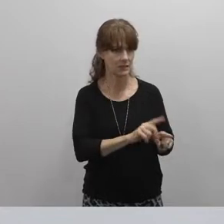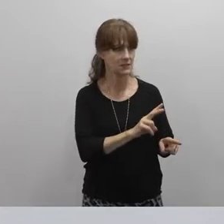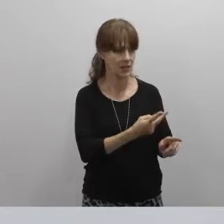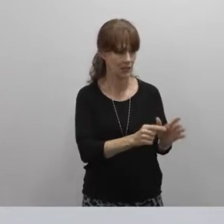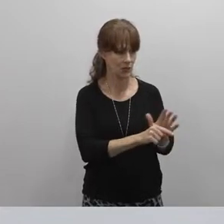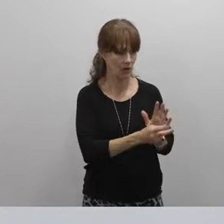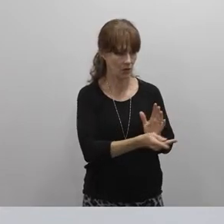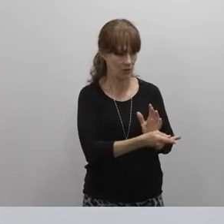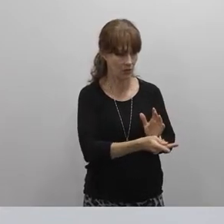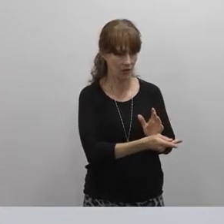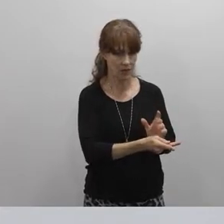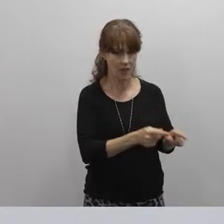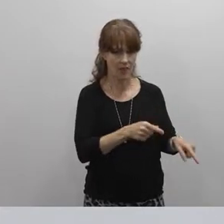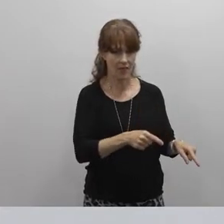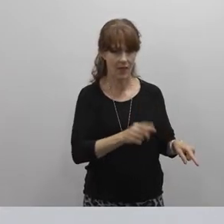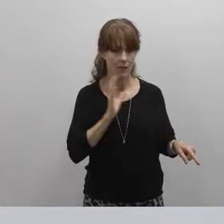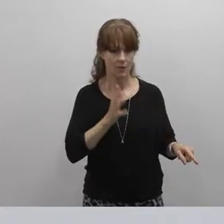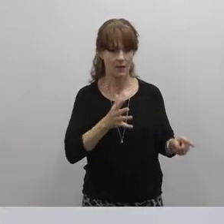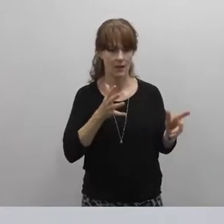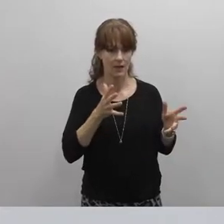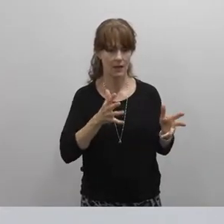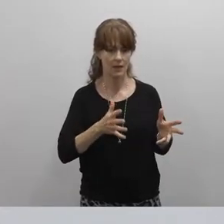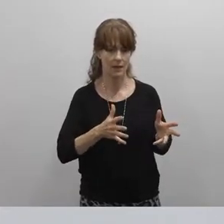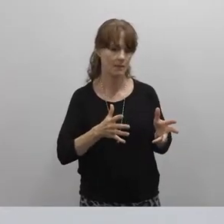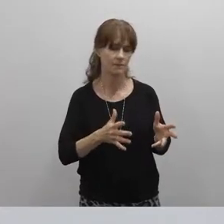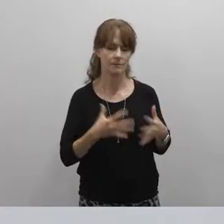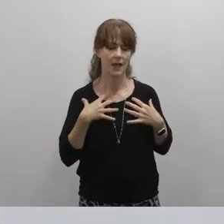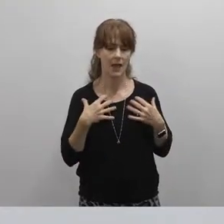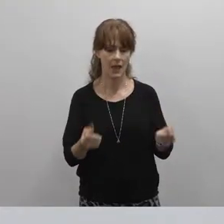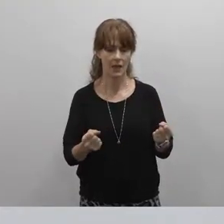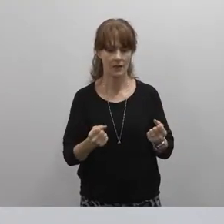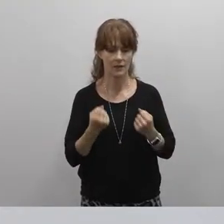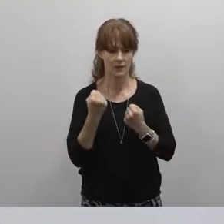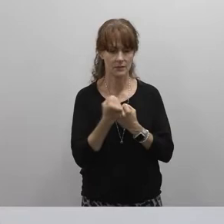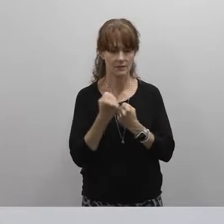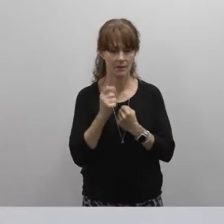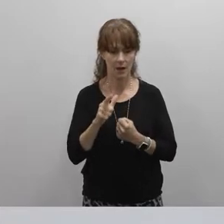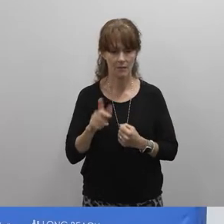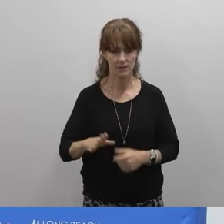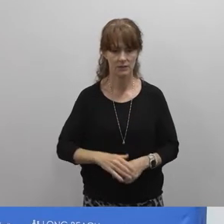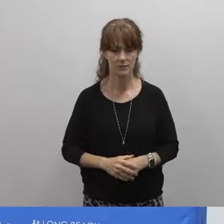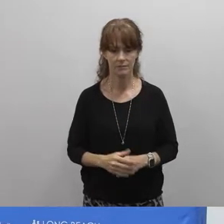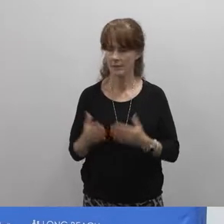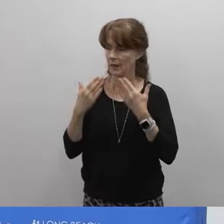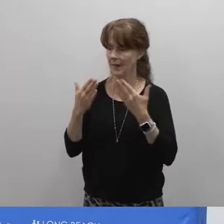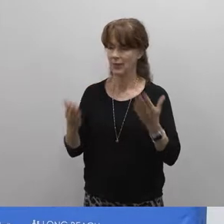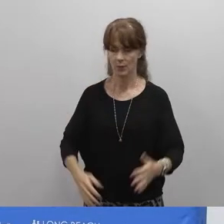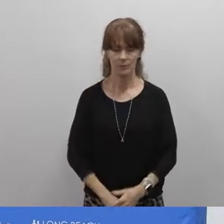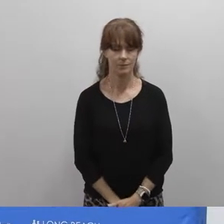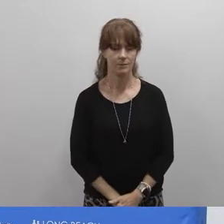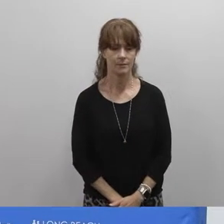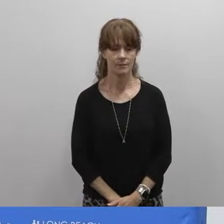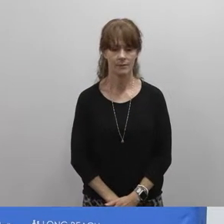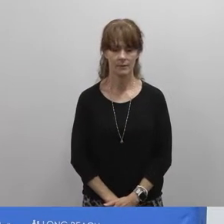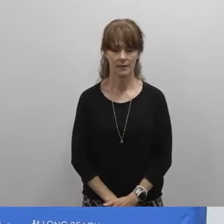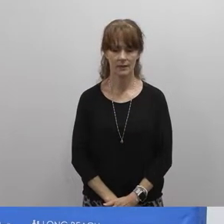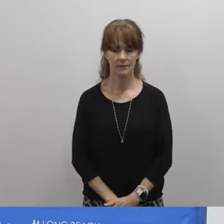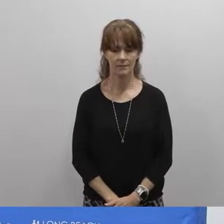second grade, that they will be left with a healthy, sustainable Long Beach. Thank you, Diana. Thank you.